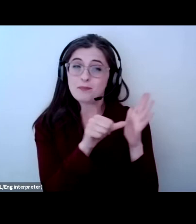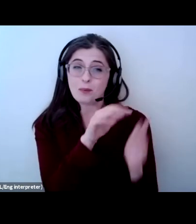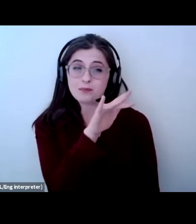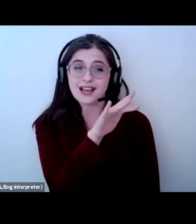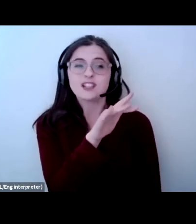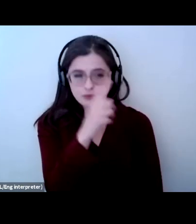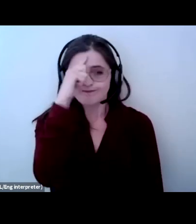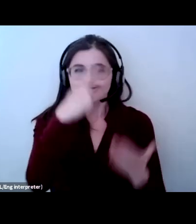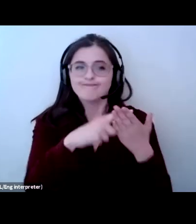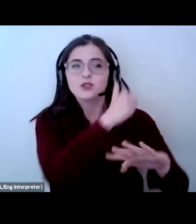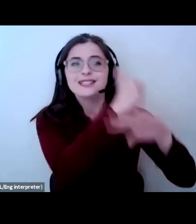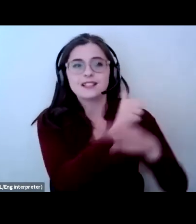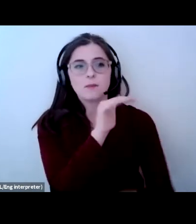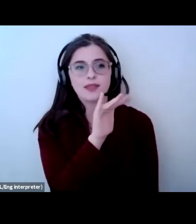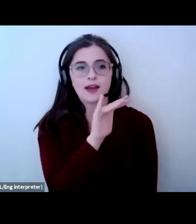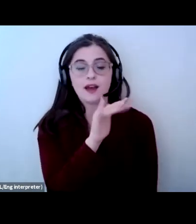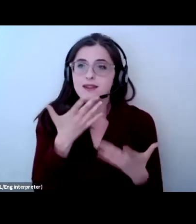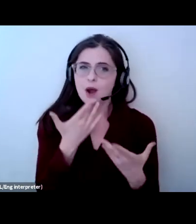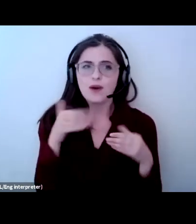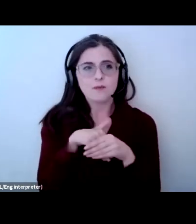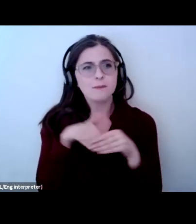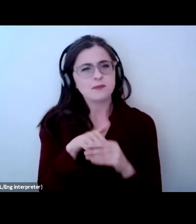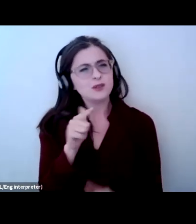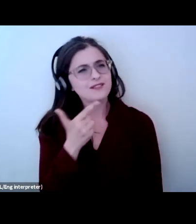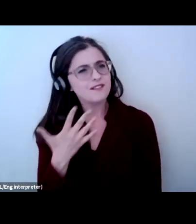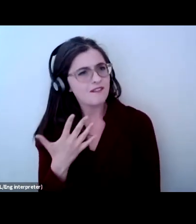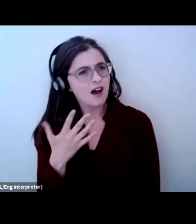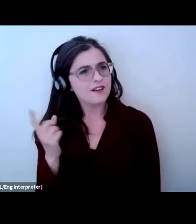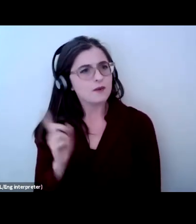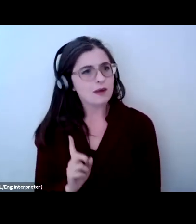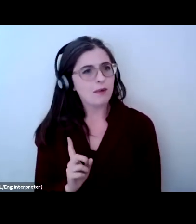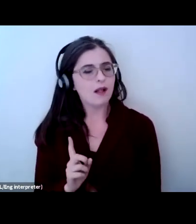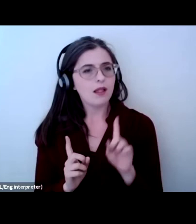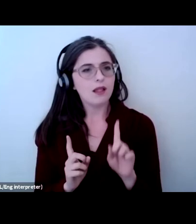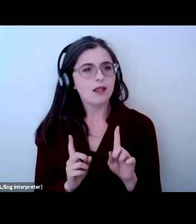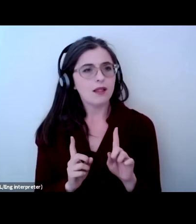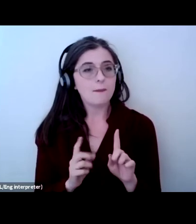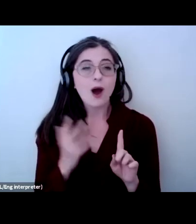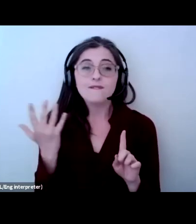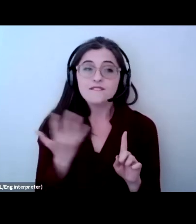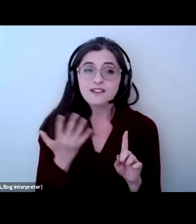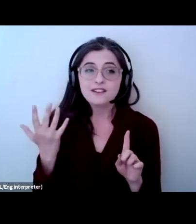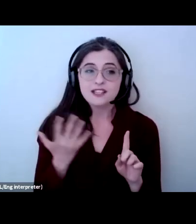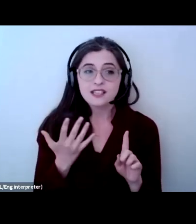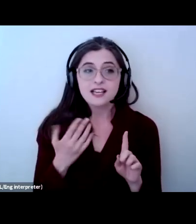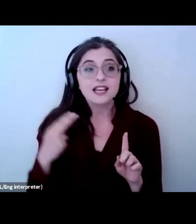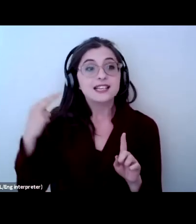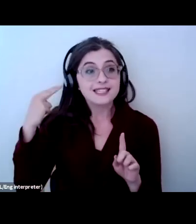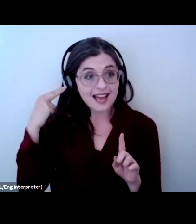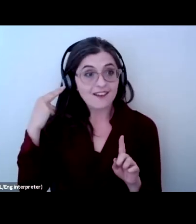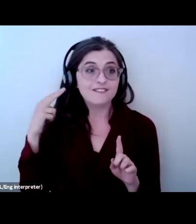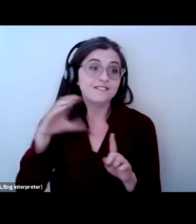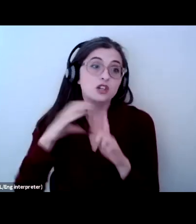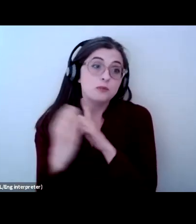have a membership of about 75 people, about 15 deaf community